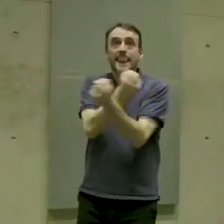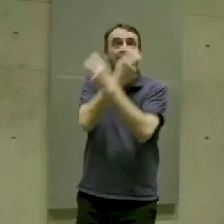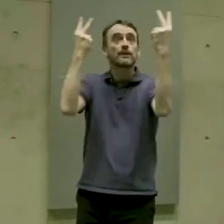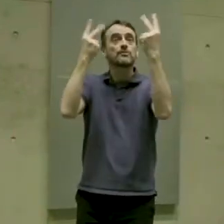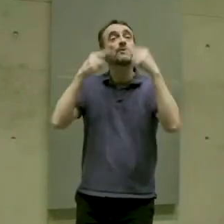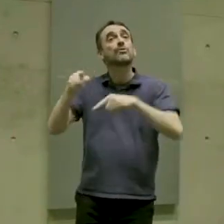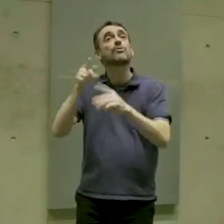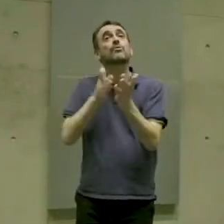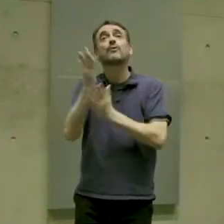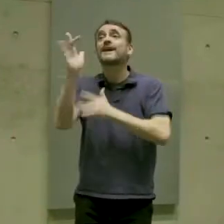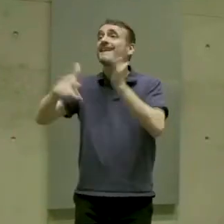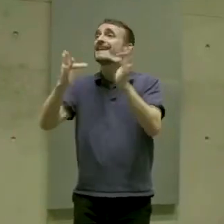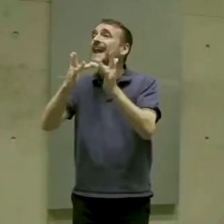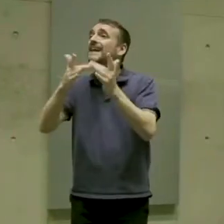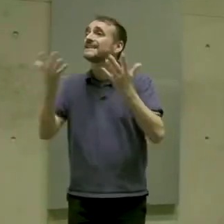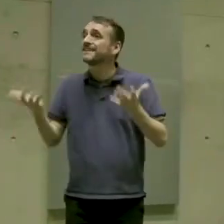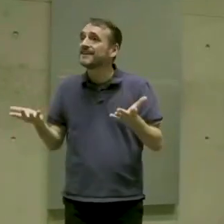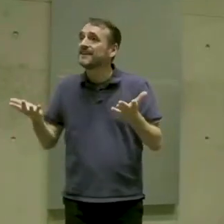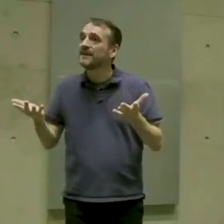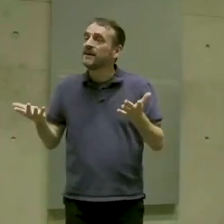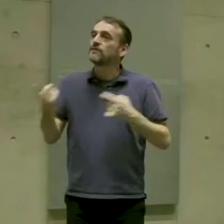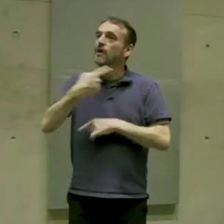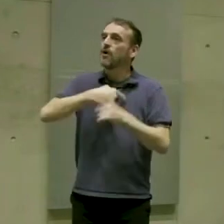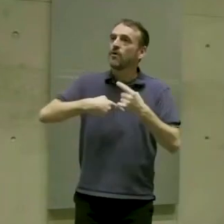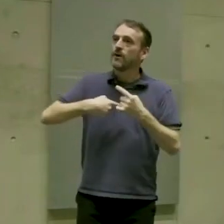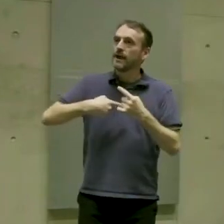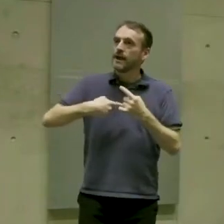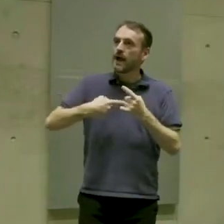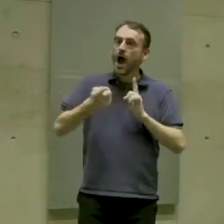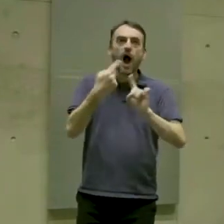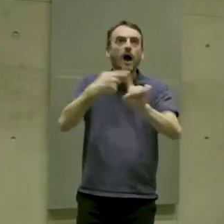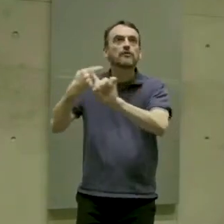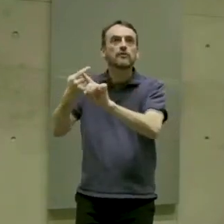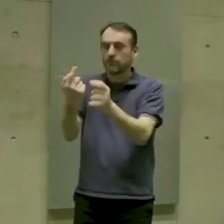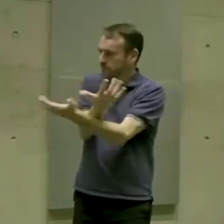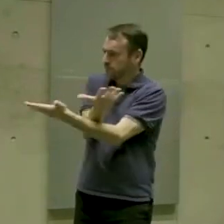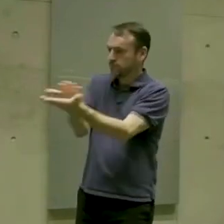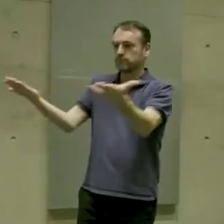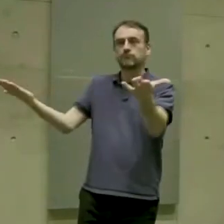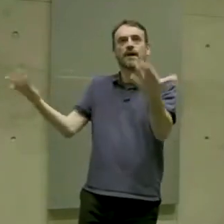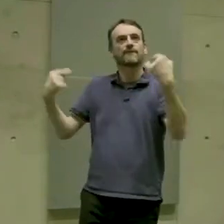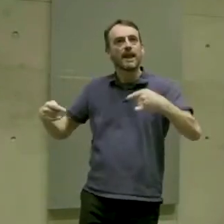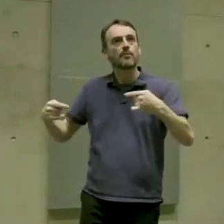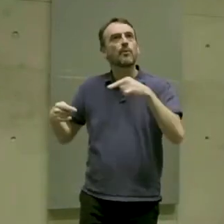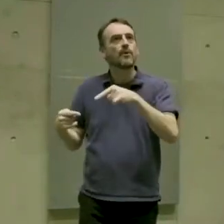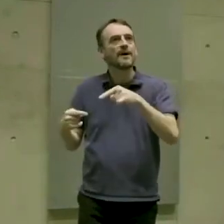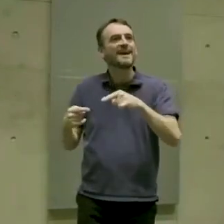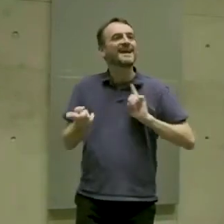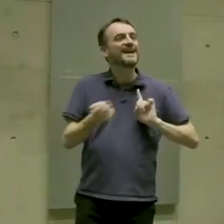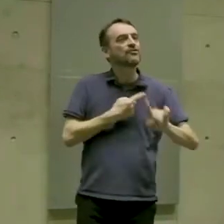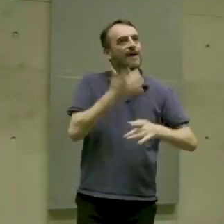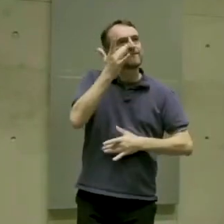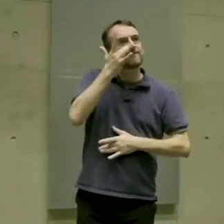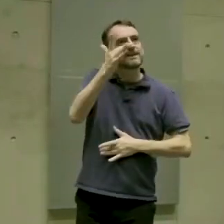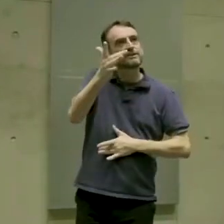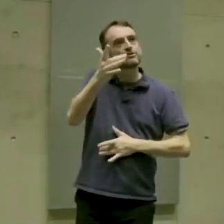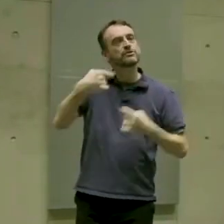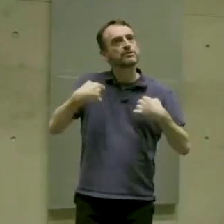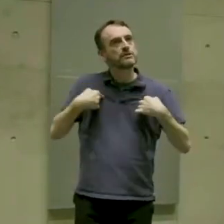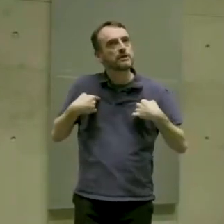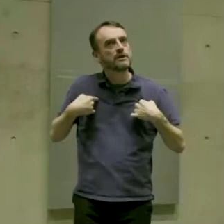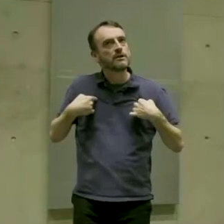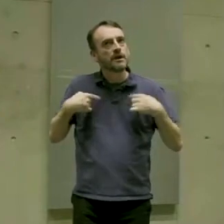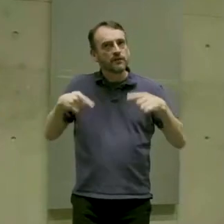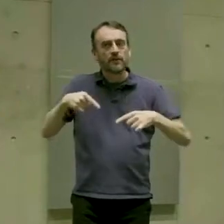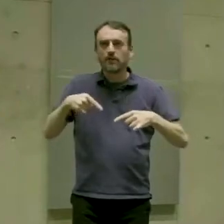We were supposed to have all the answers spread out before us. In interactive fiction, we found ourselves in weird,